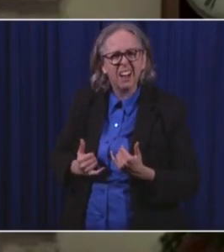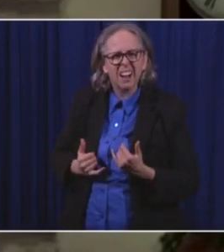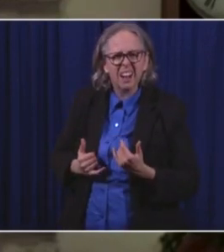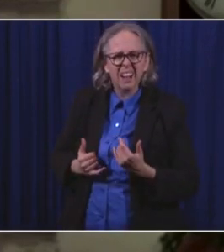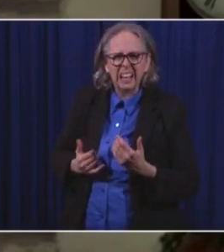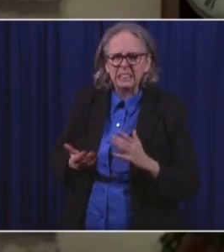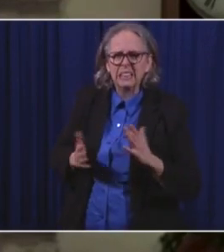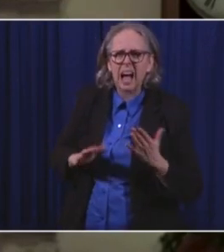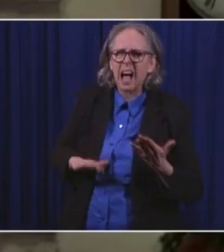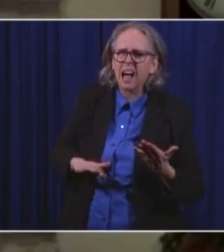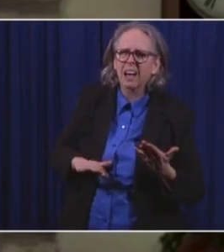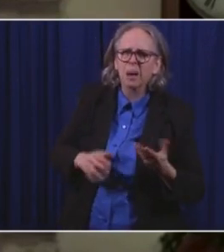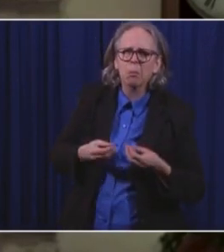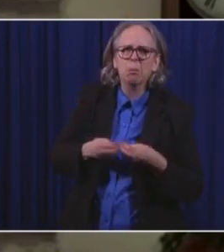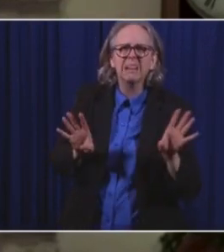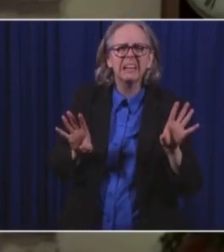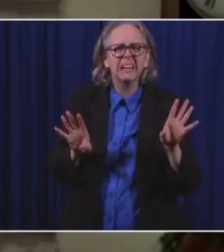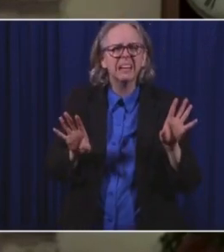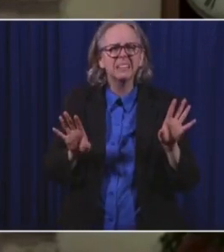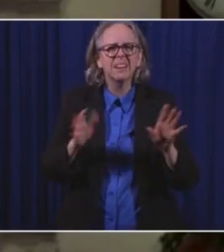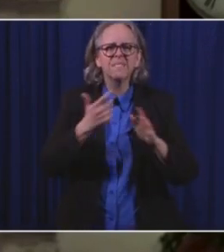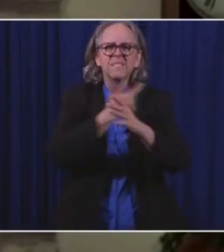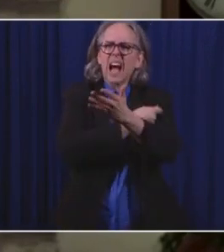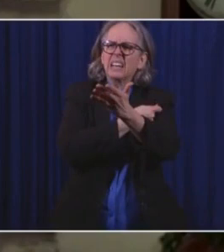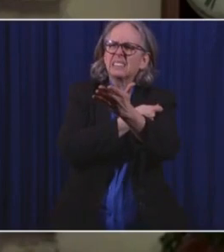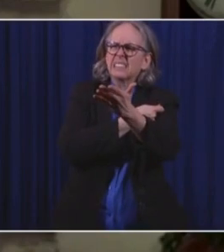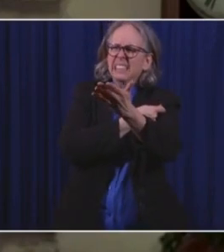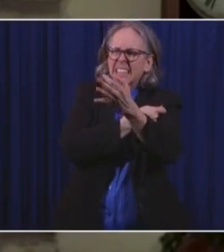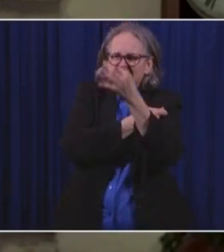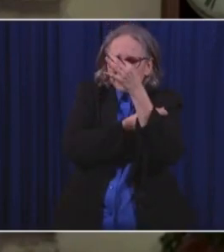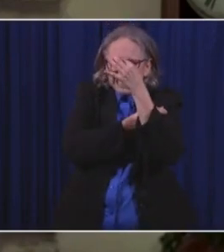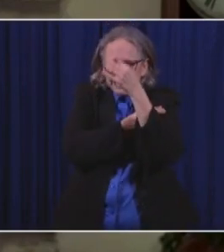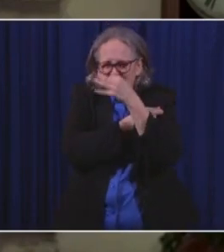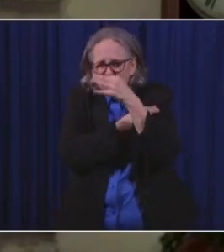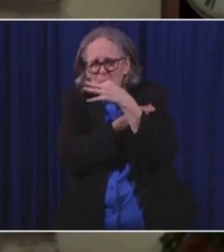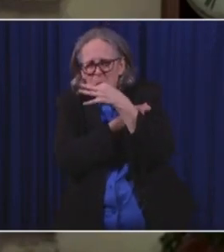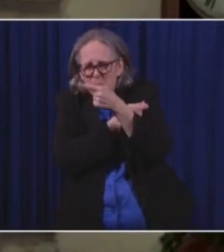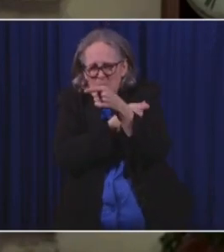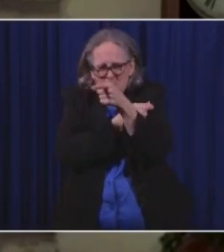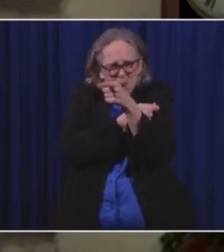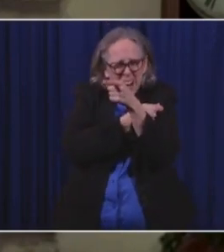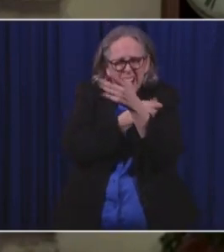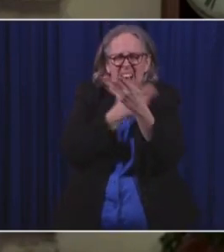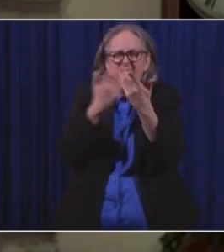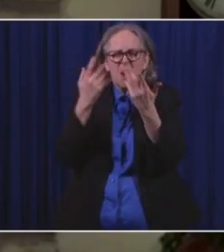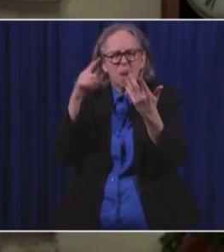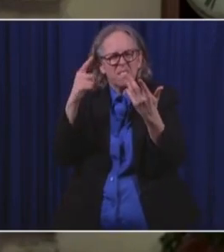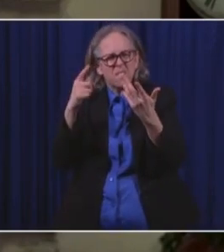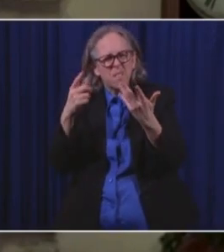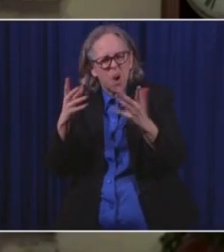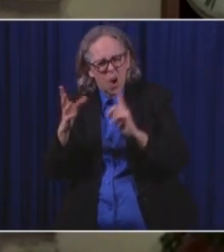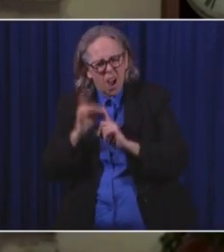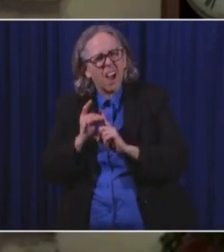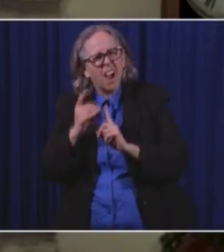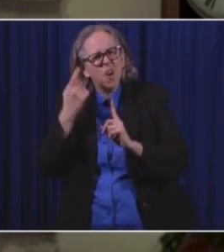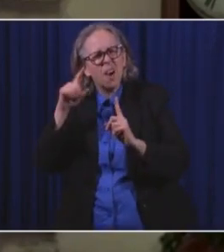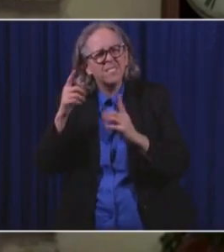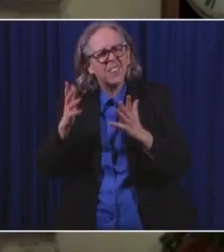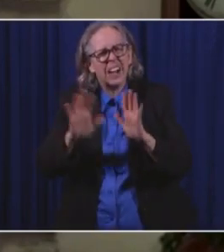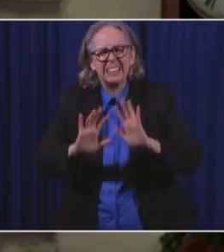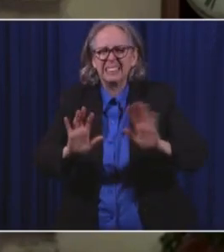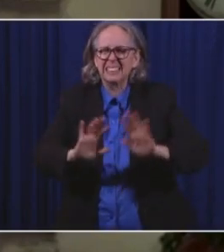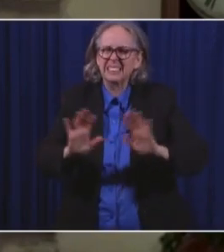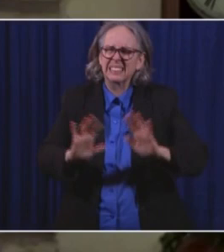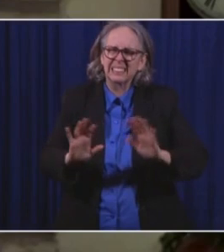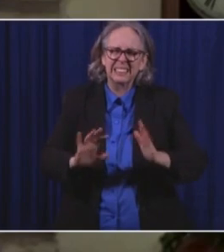survive. When we know that help is right around that corner. In fact, we're starting to see the light coming